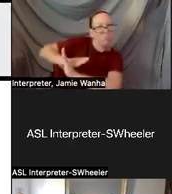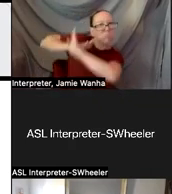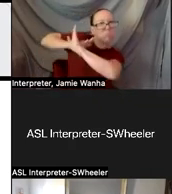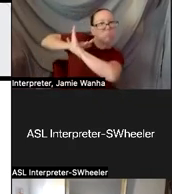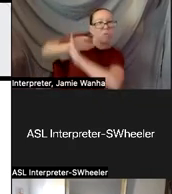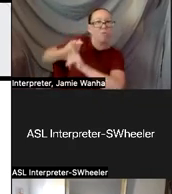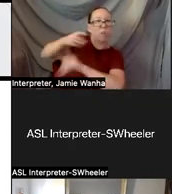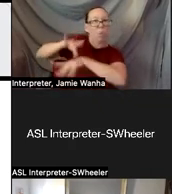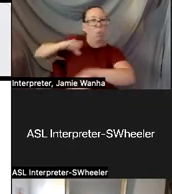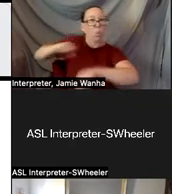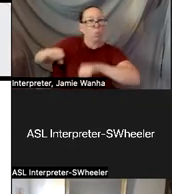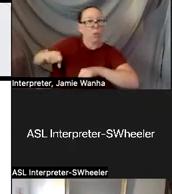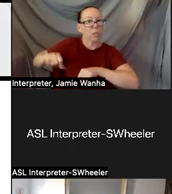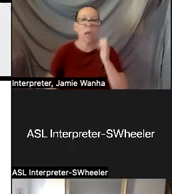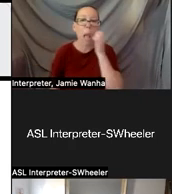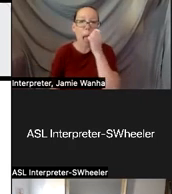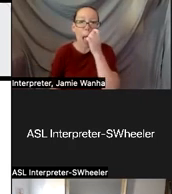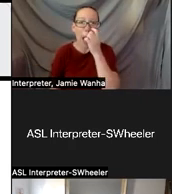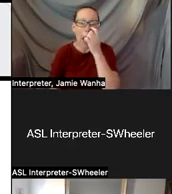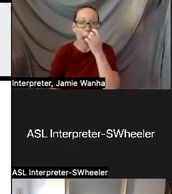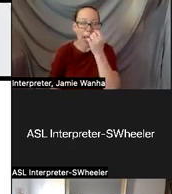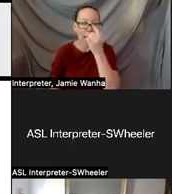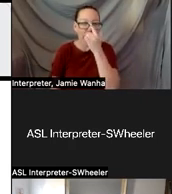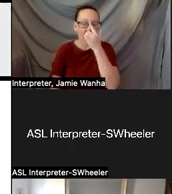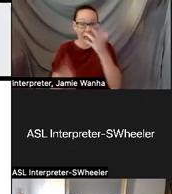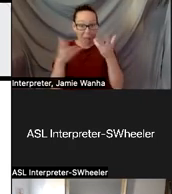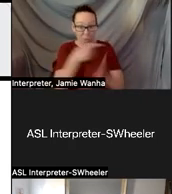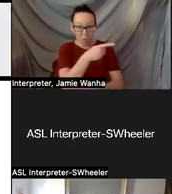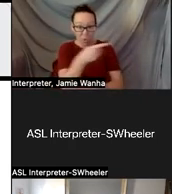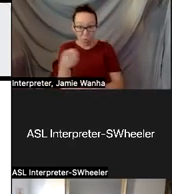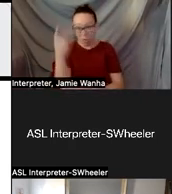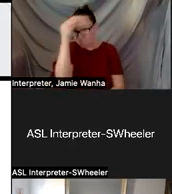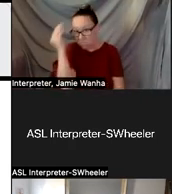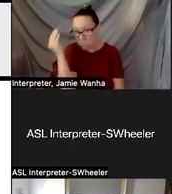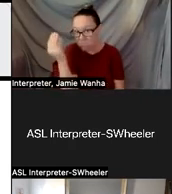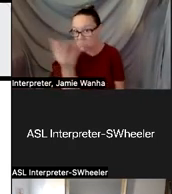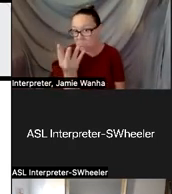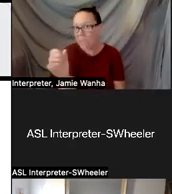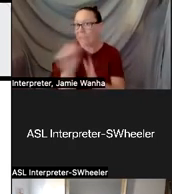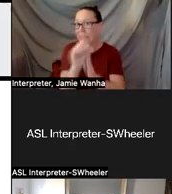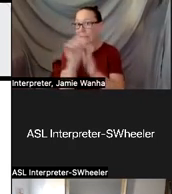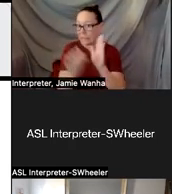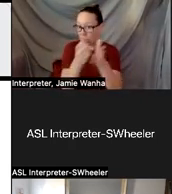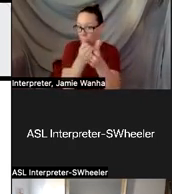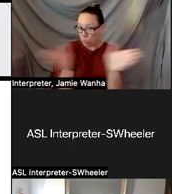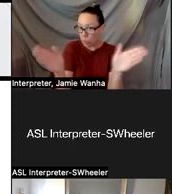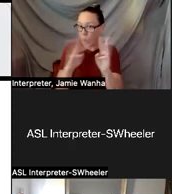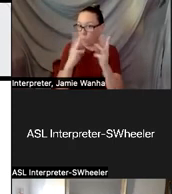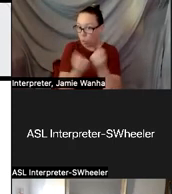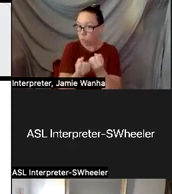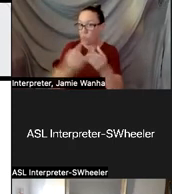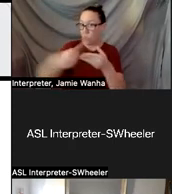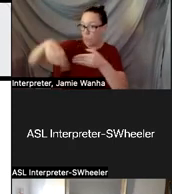well. I want to make sure everybody knows about a statewide workshop next week that we'll be hearing